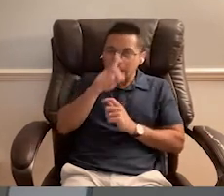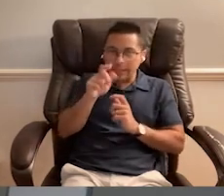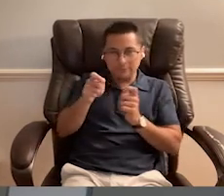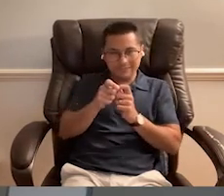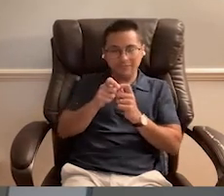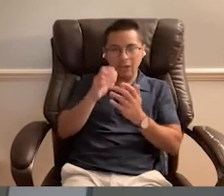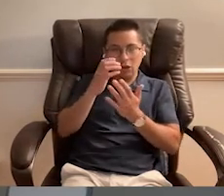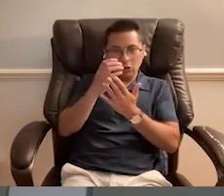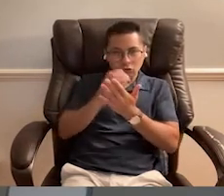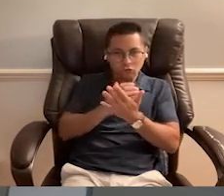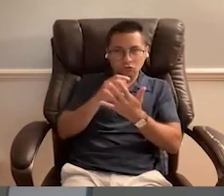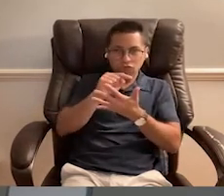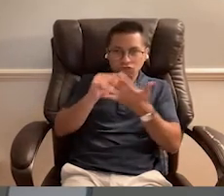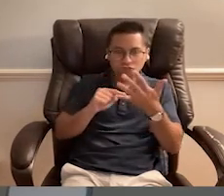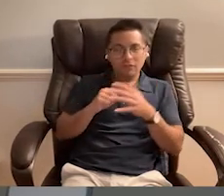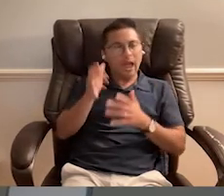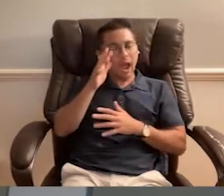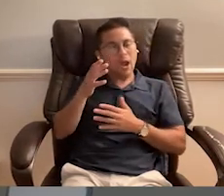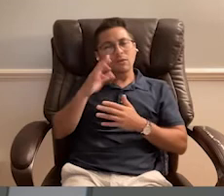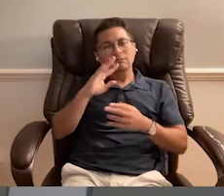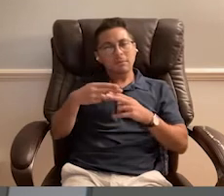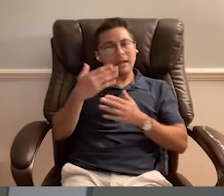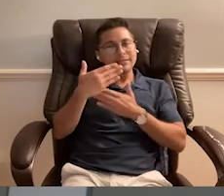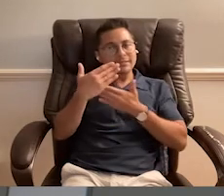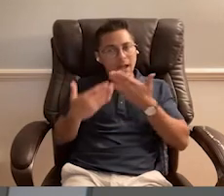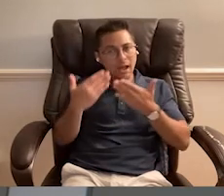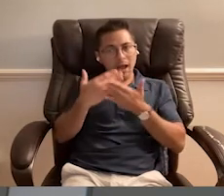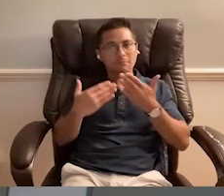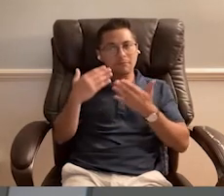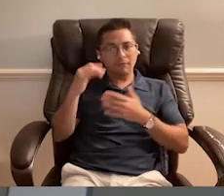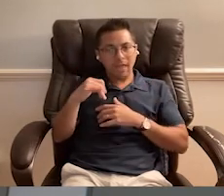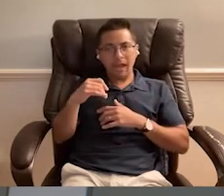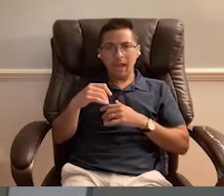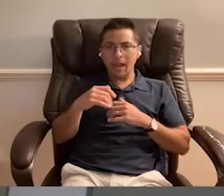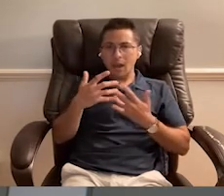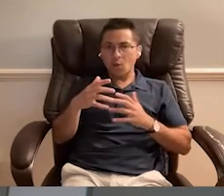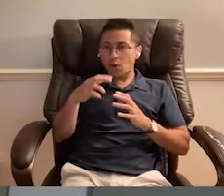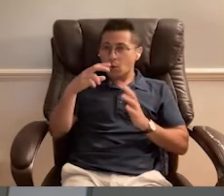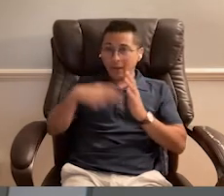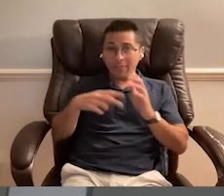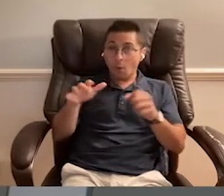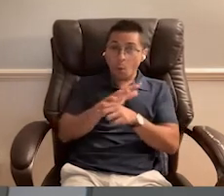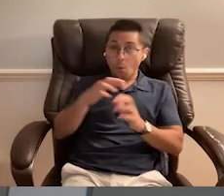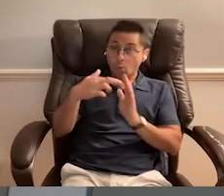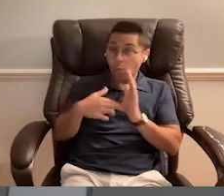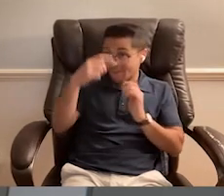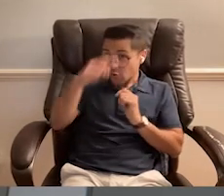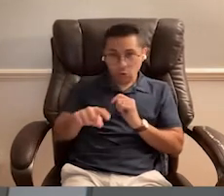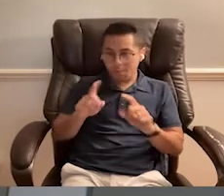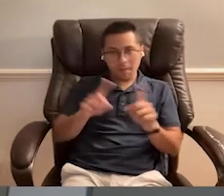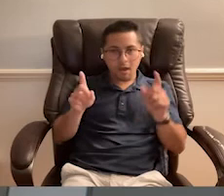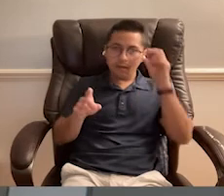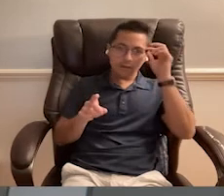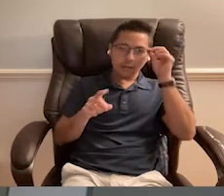like some real specific criteria, and I will go over some of them. Okay, thank you. I'll go over some of that without having to read